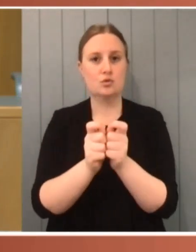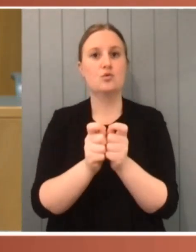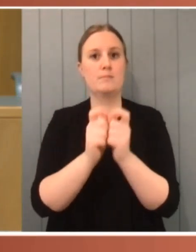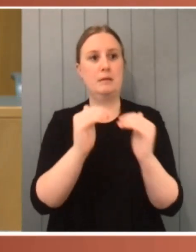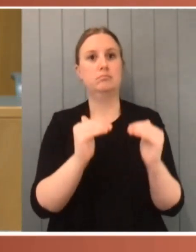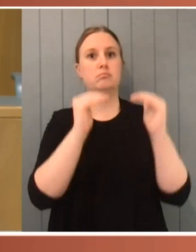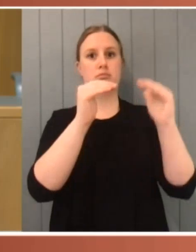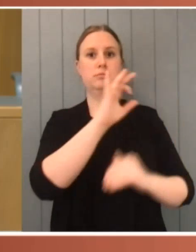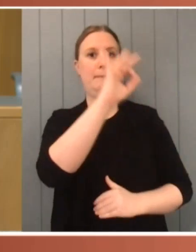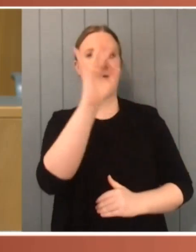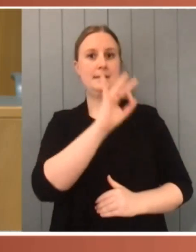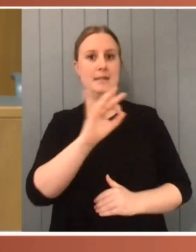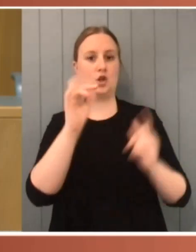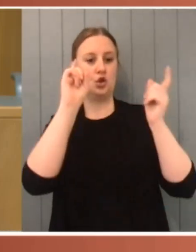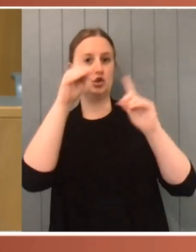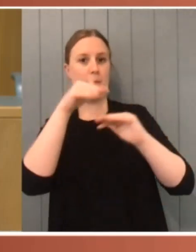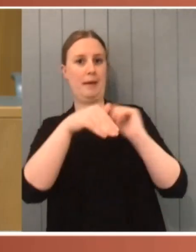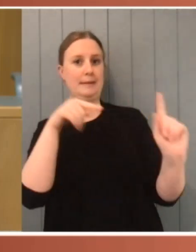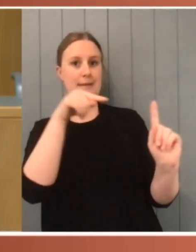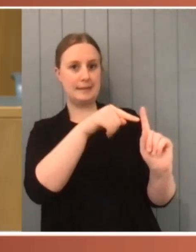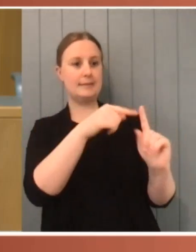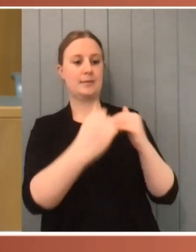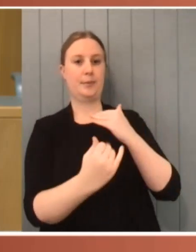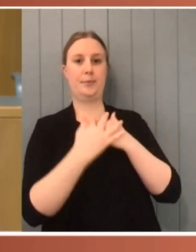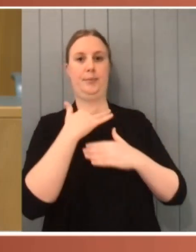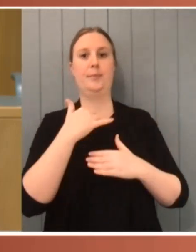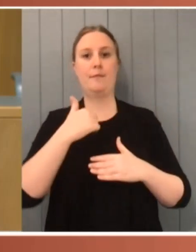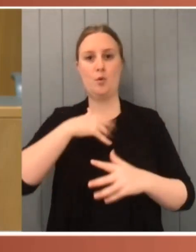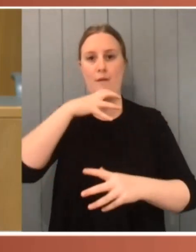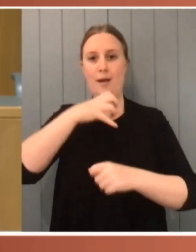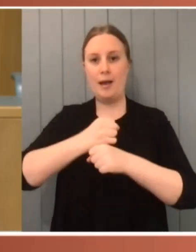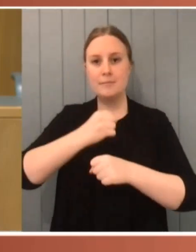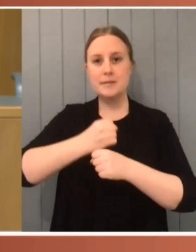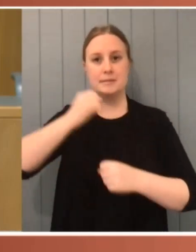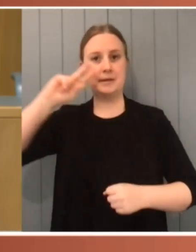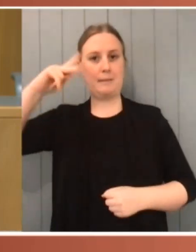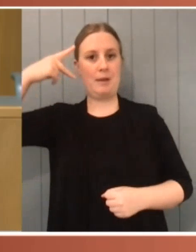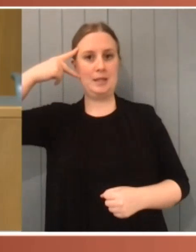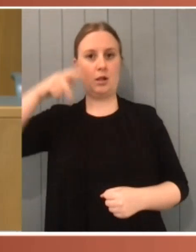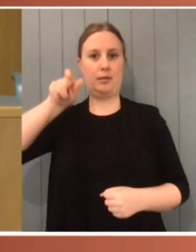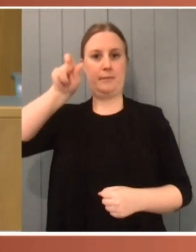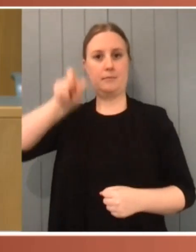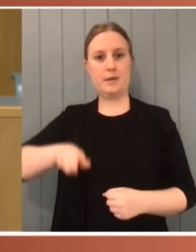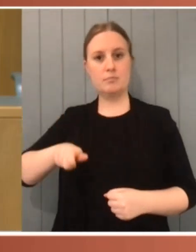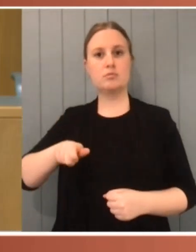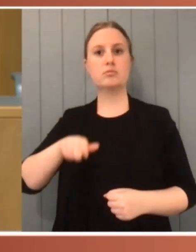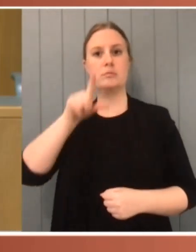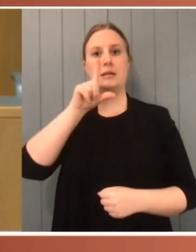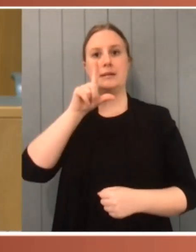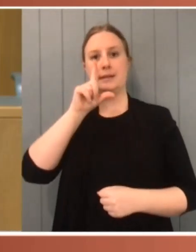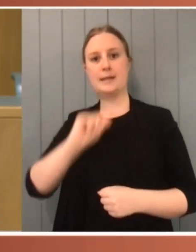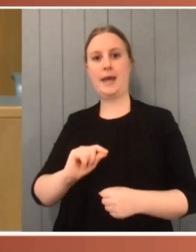and that will ensure that the representatives in parliament, hopefully at least, will contest government decisions and demand